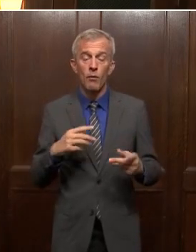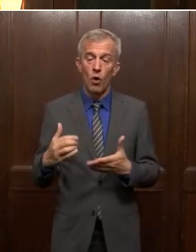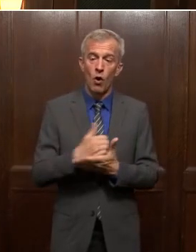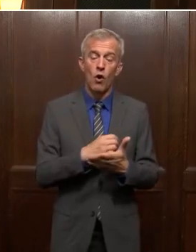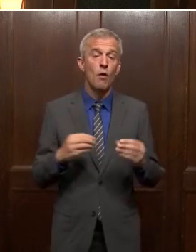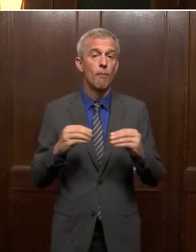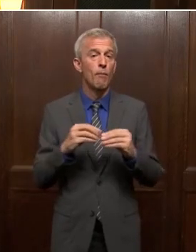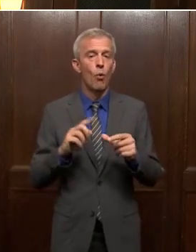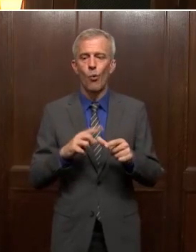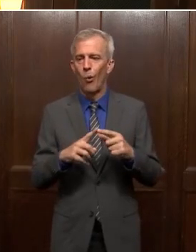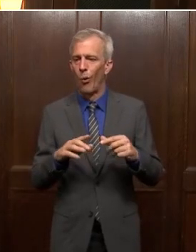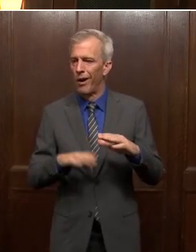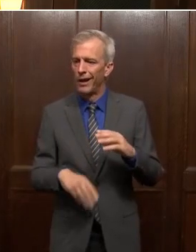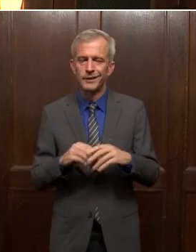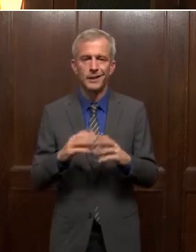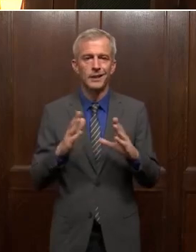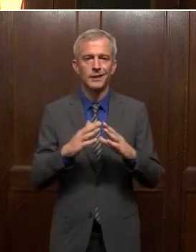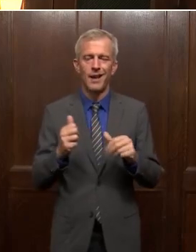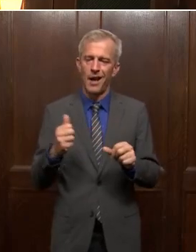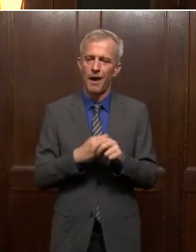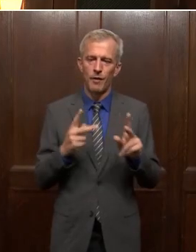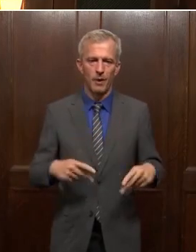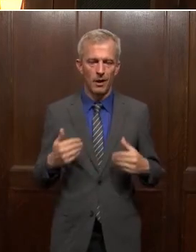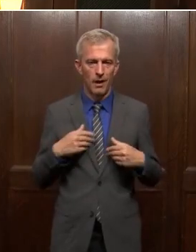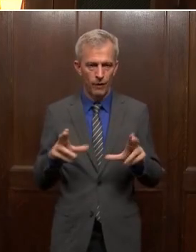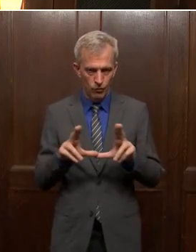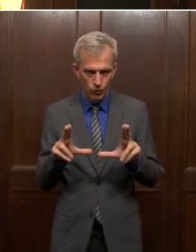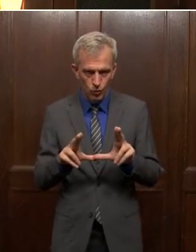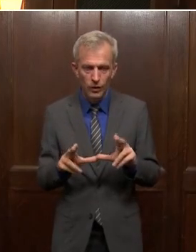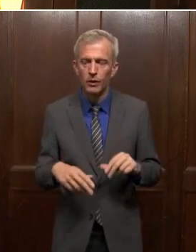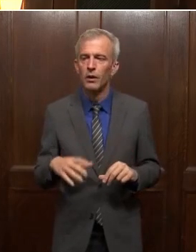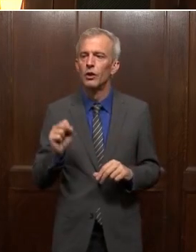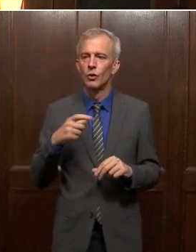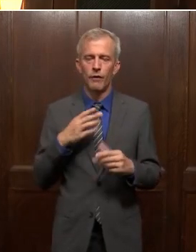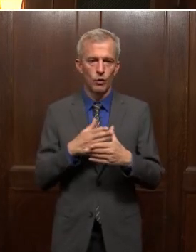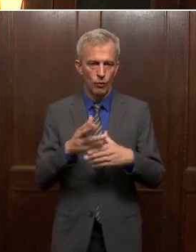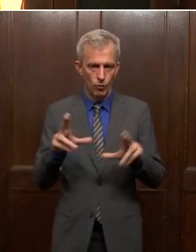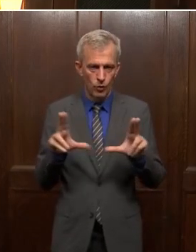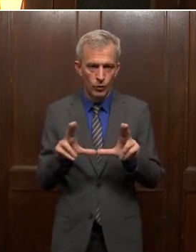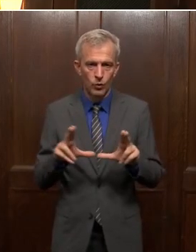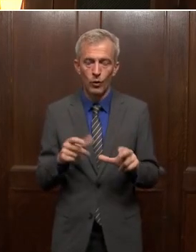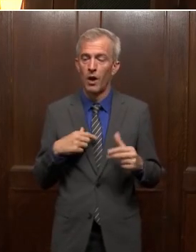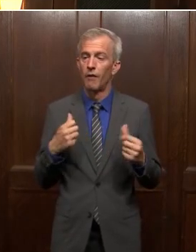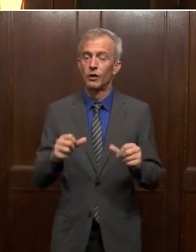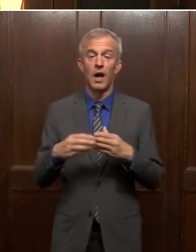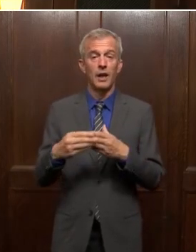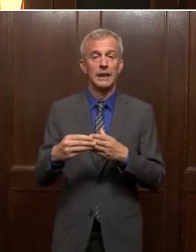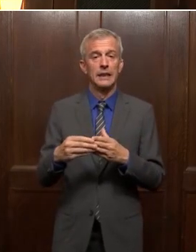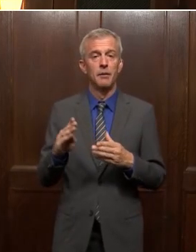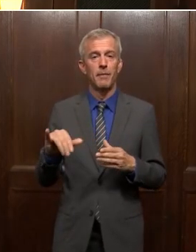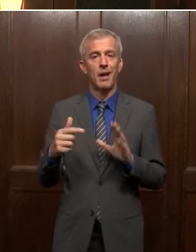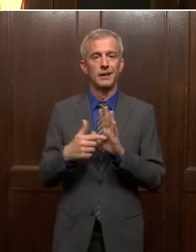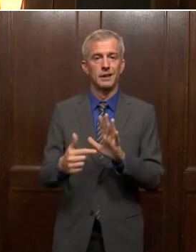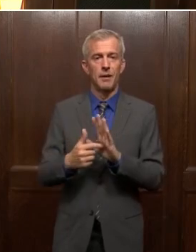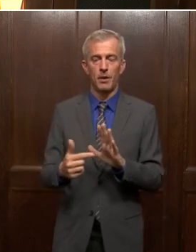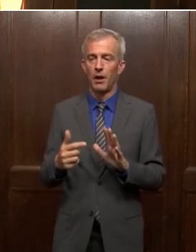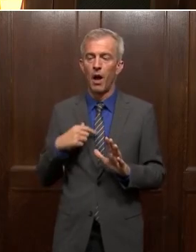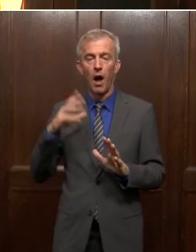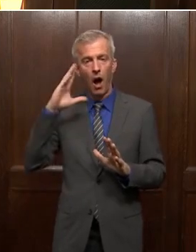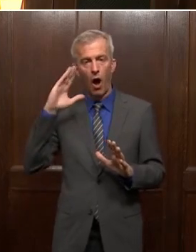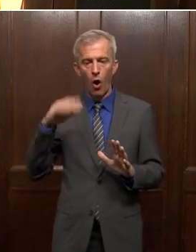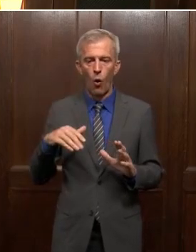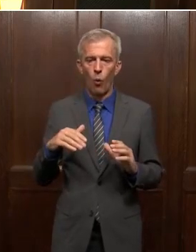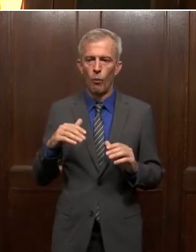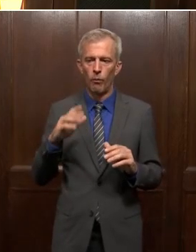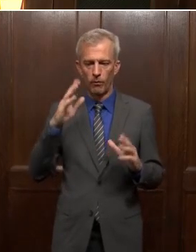city, everybody is represented, so you have to go through each one of those unions. I've tried to lead by example. I hope that others will too, but I